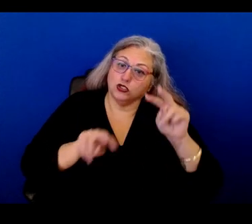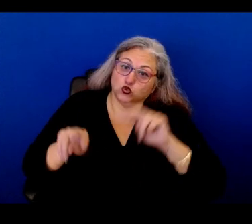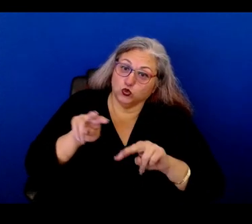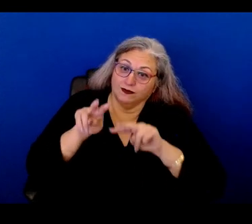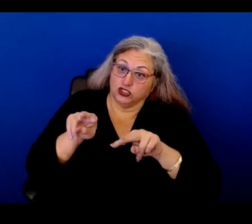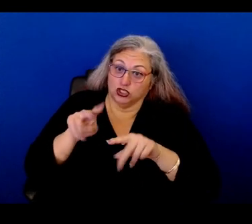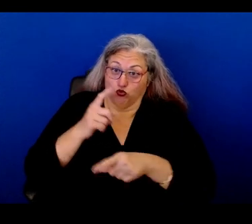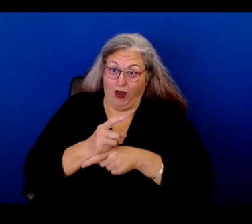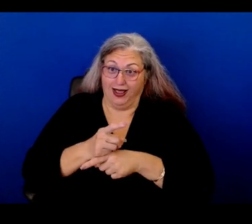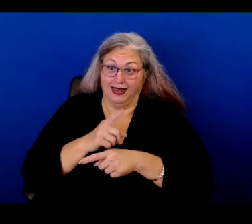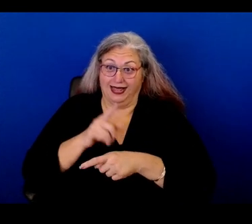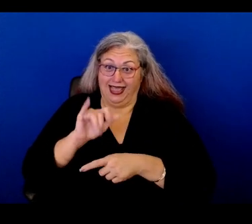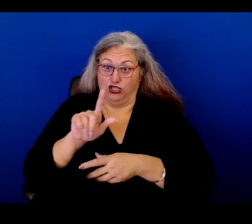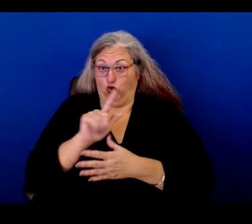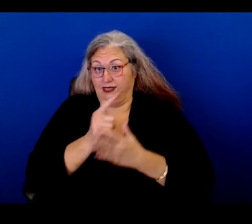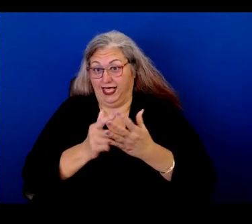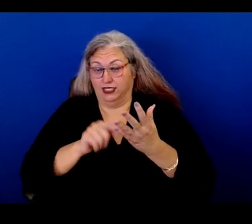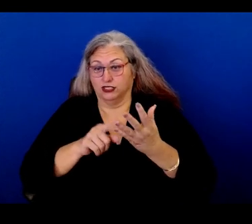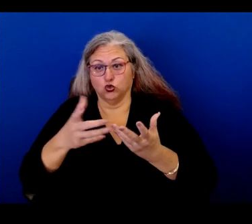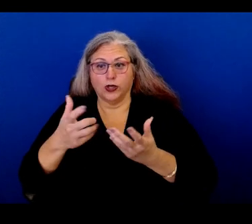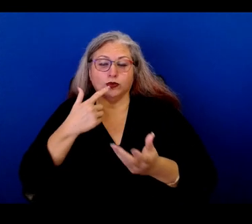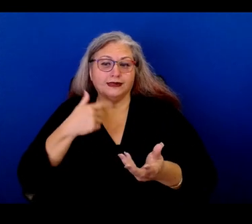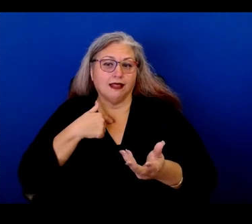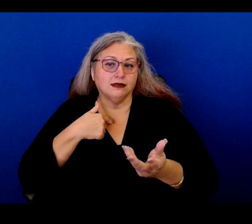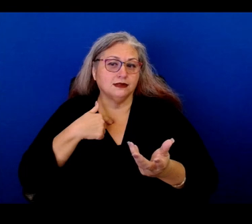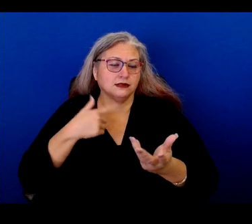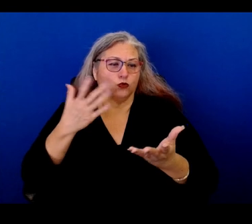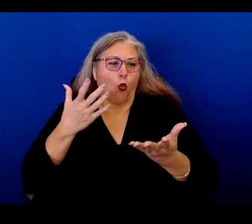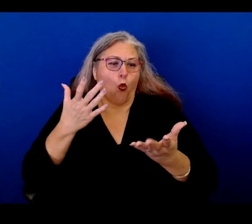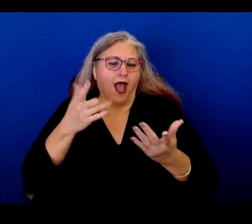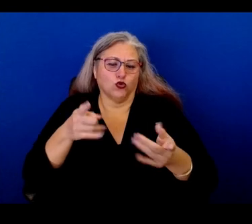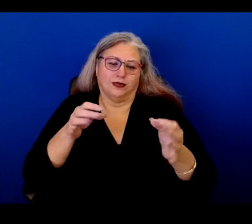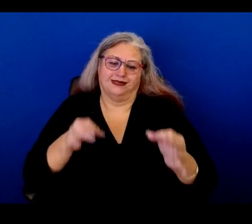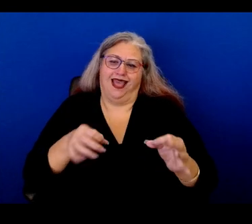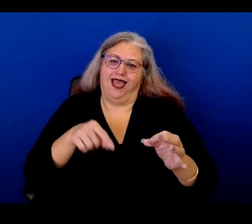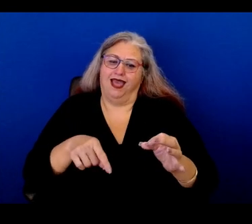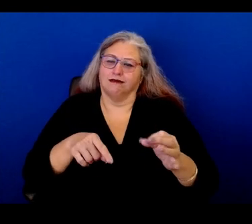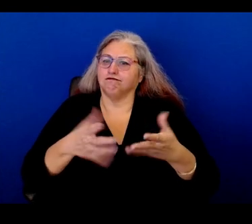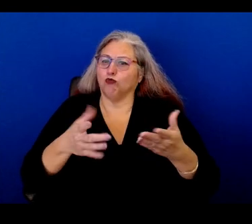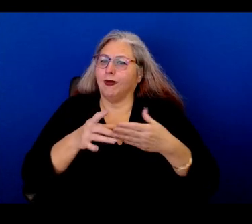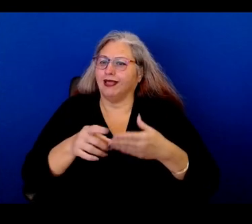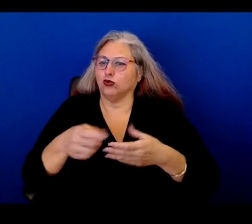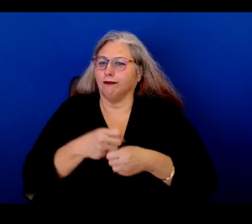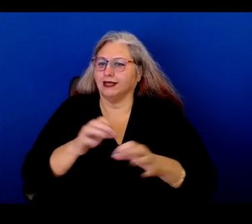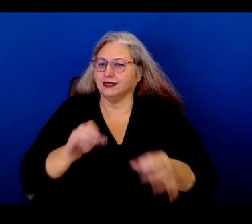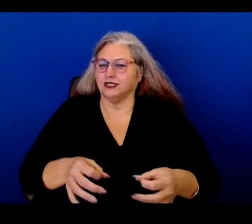that process. Do you want to tell us what prompted that decision?